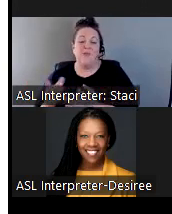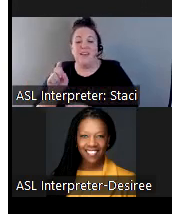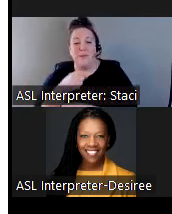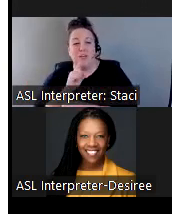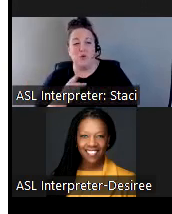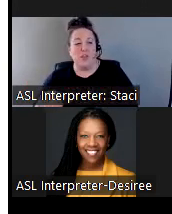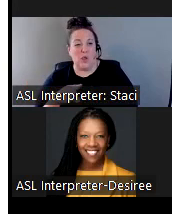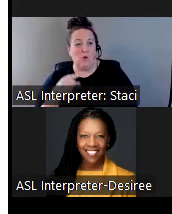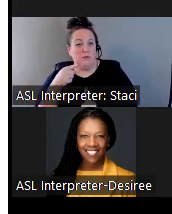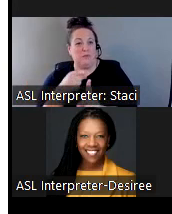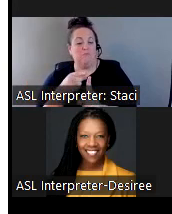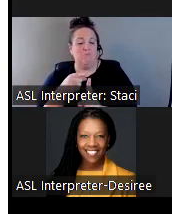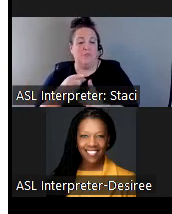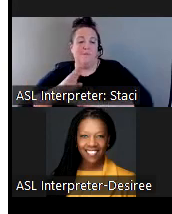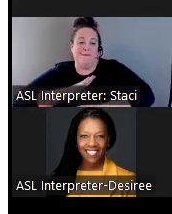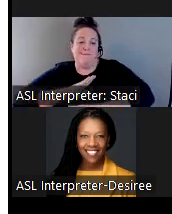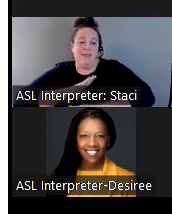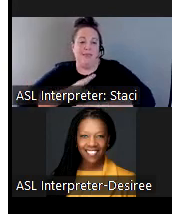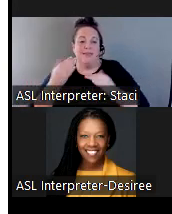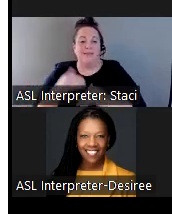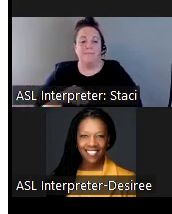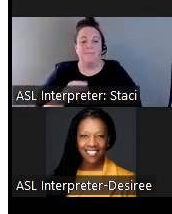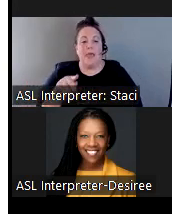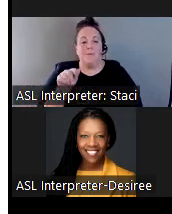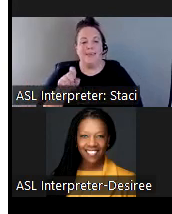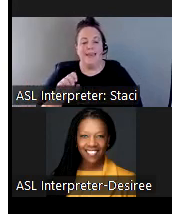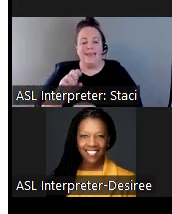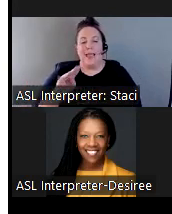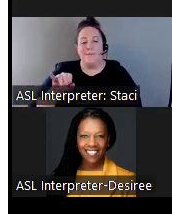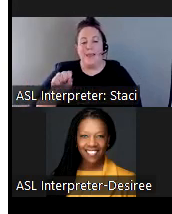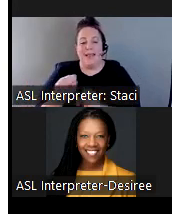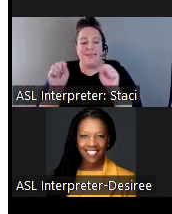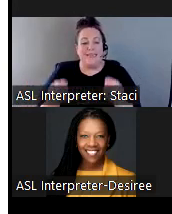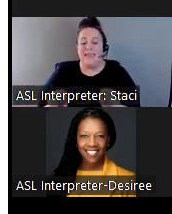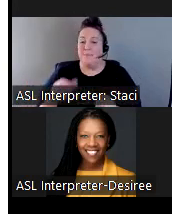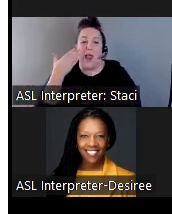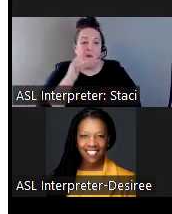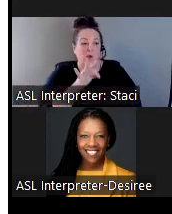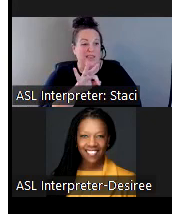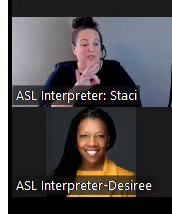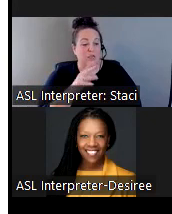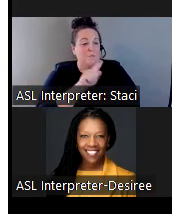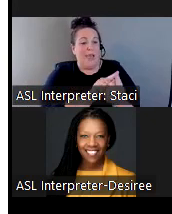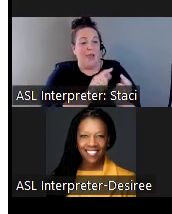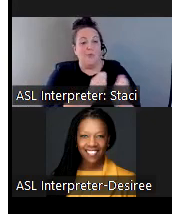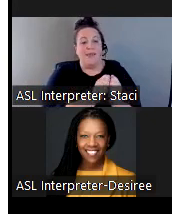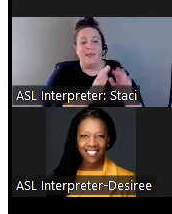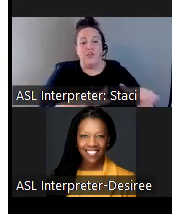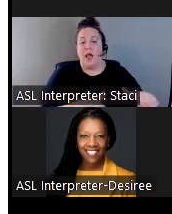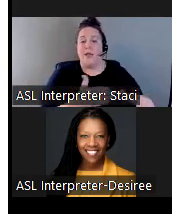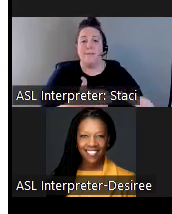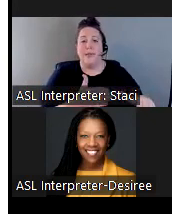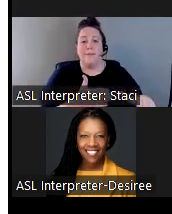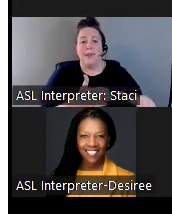are met. Update the MIS system. We don't know that you've seen a child. This child may have gotten to you through a